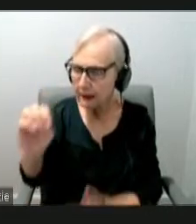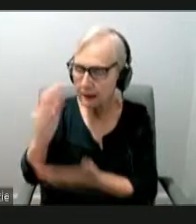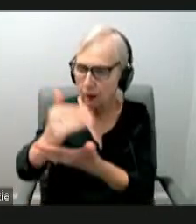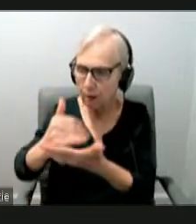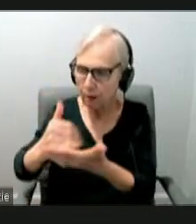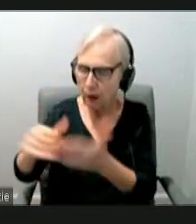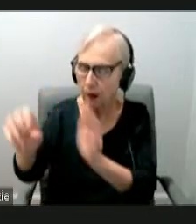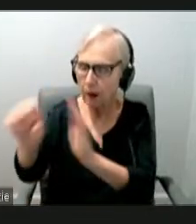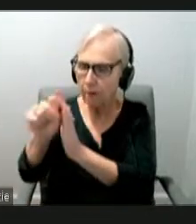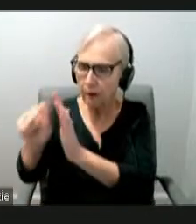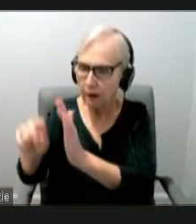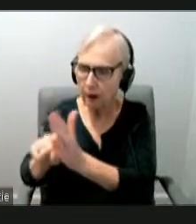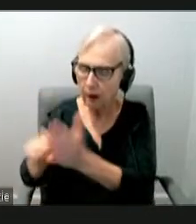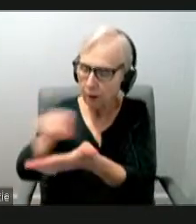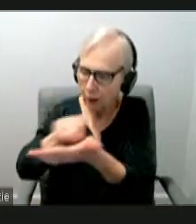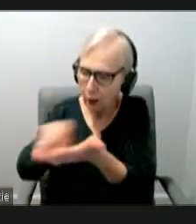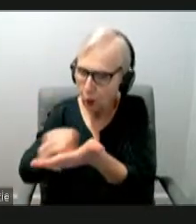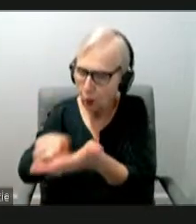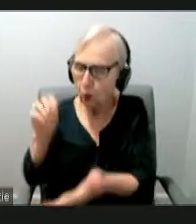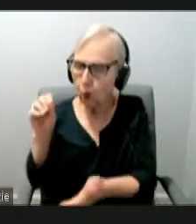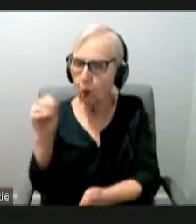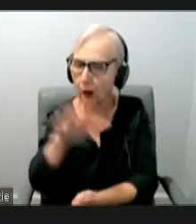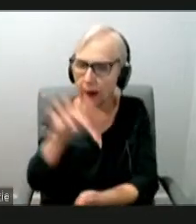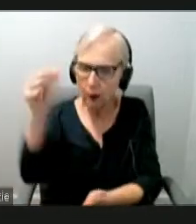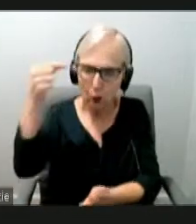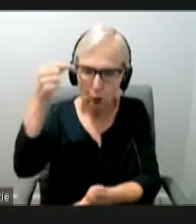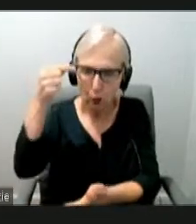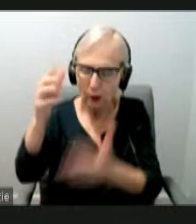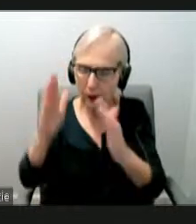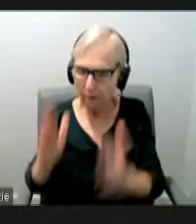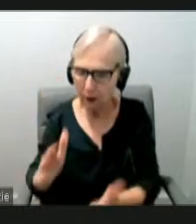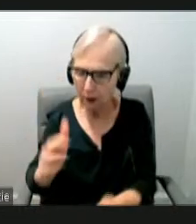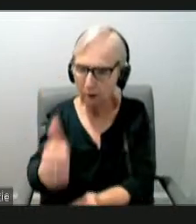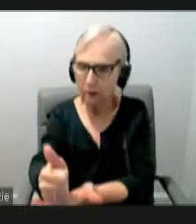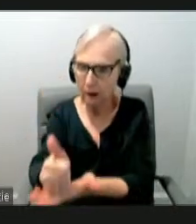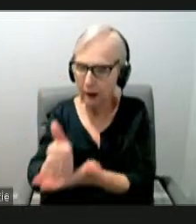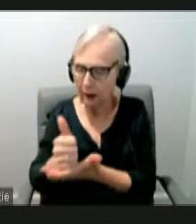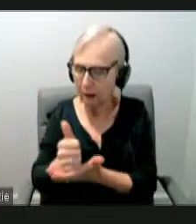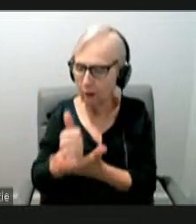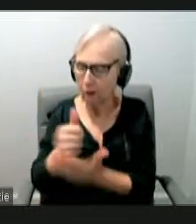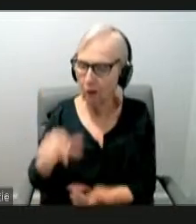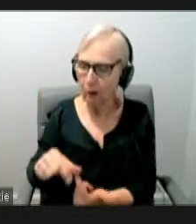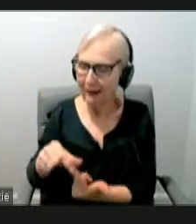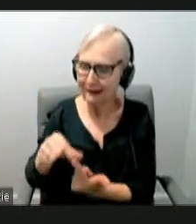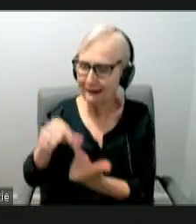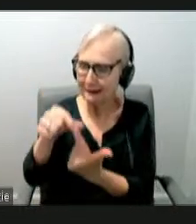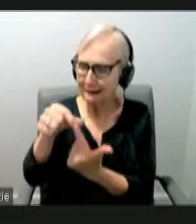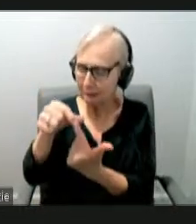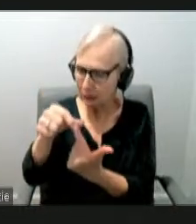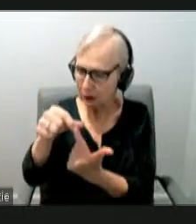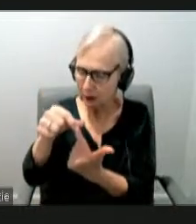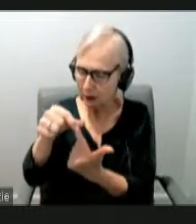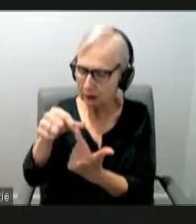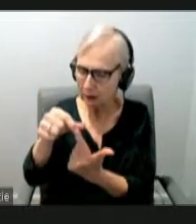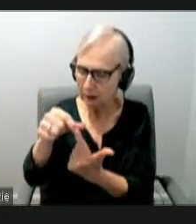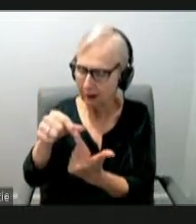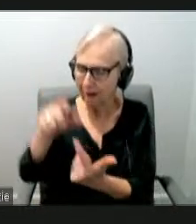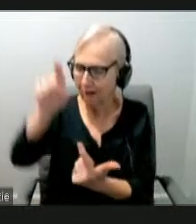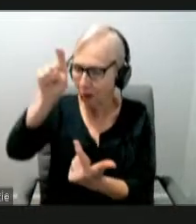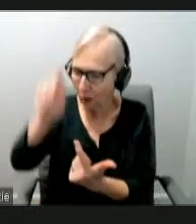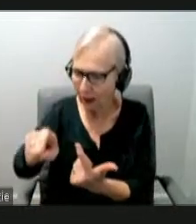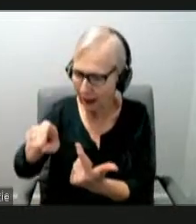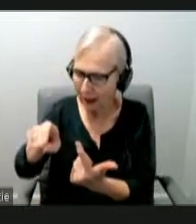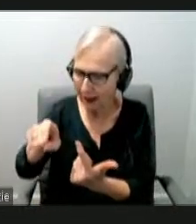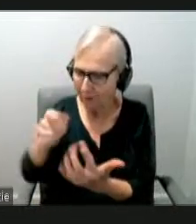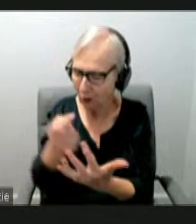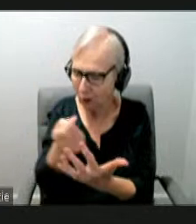now actively writing the governor asking for some relief from the exemption. They're saying that if we have to get rid of